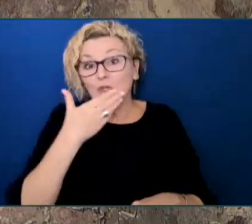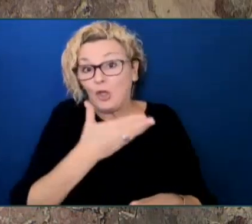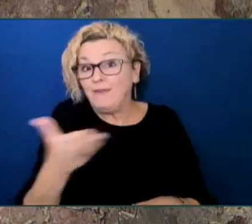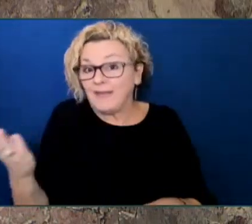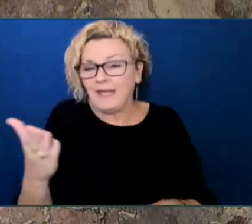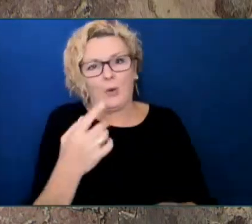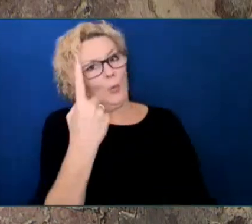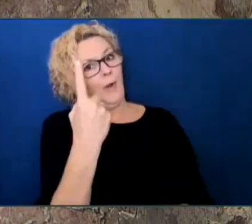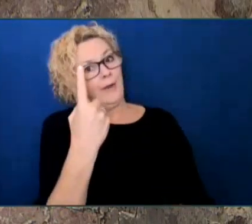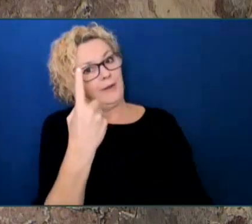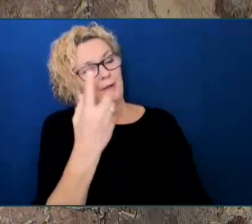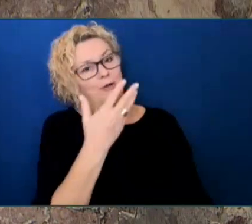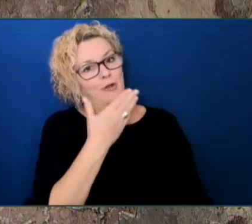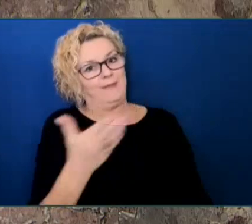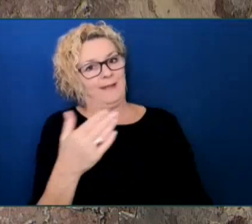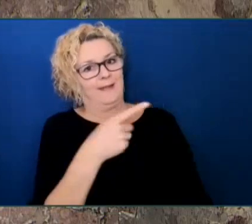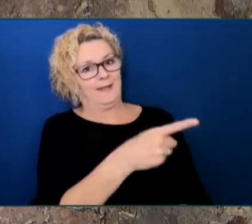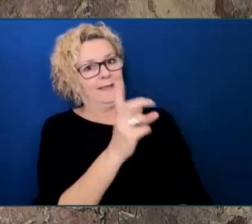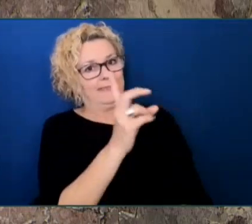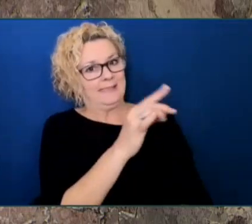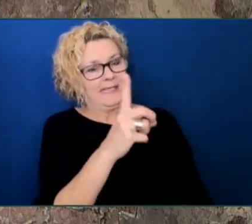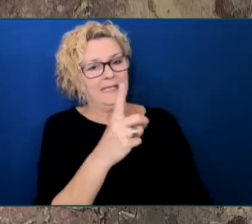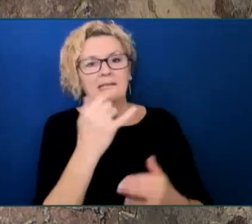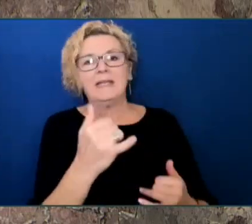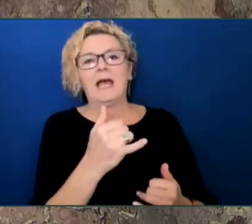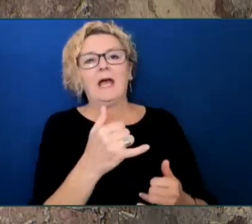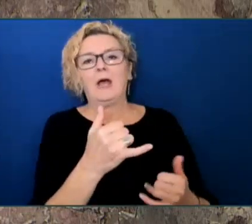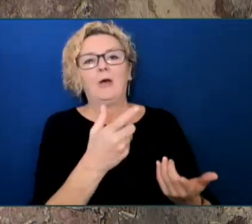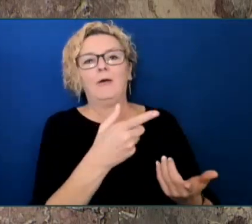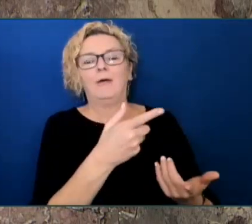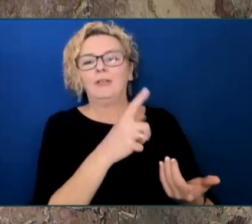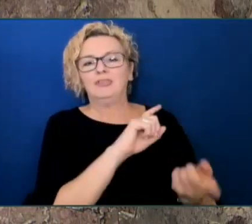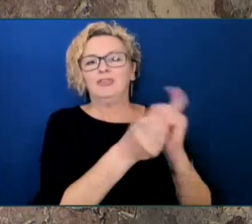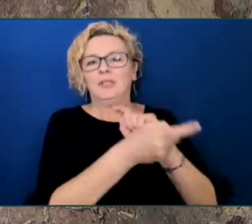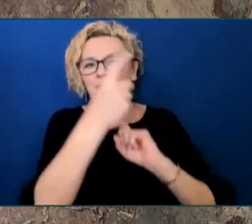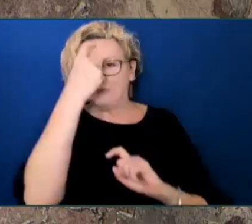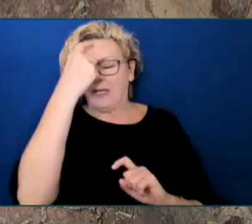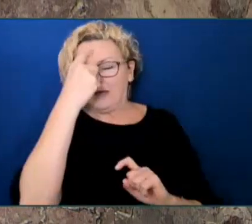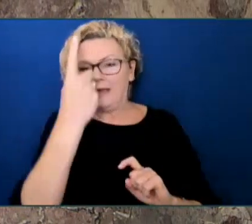But they've now turned their back on it.